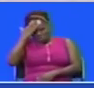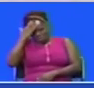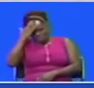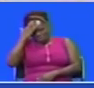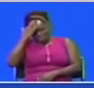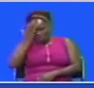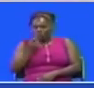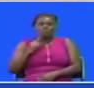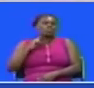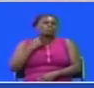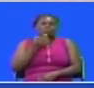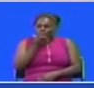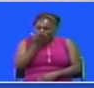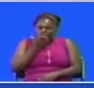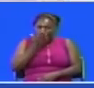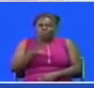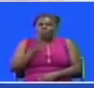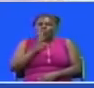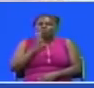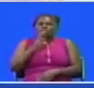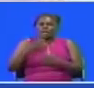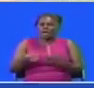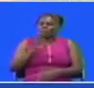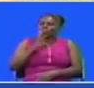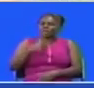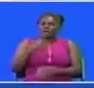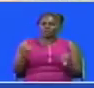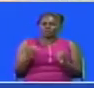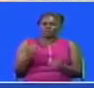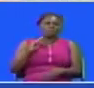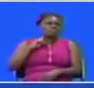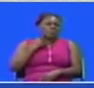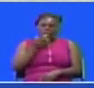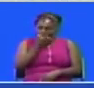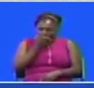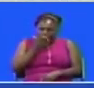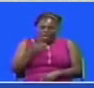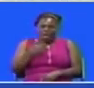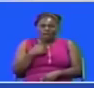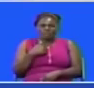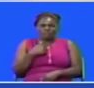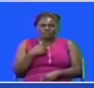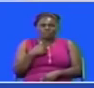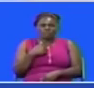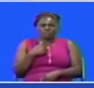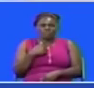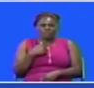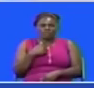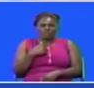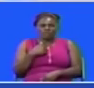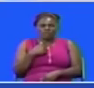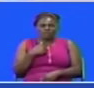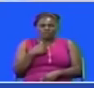asali iko maji ama kuna. Asali ingine iko na pollen nyingi